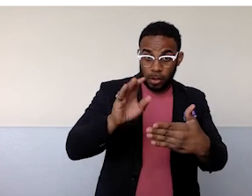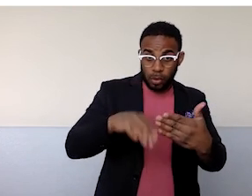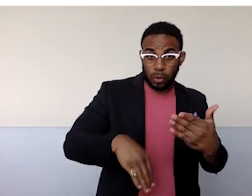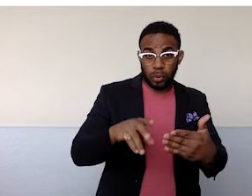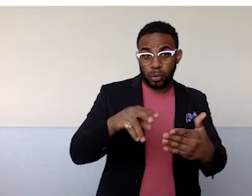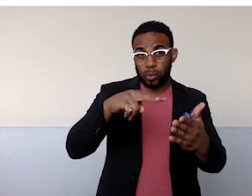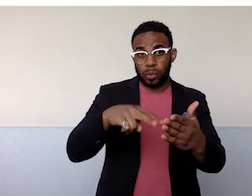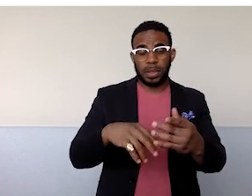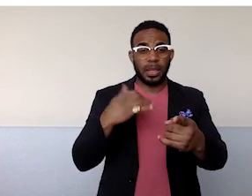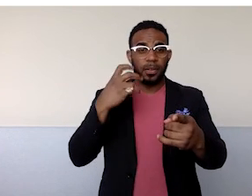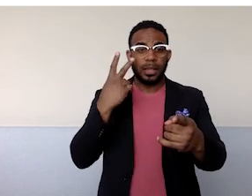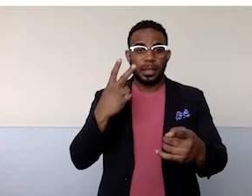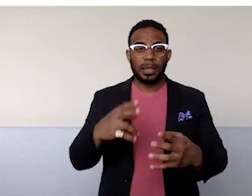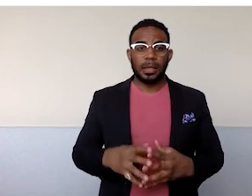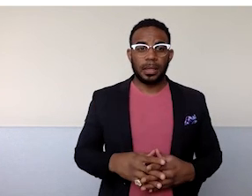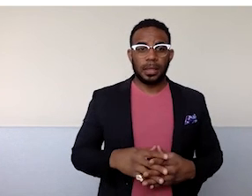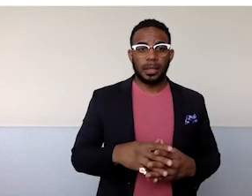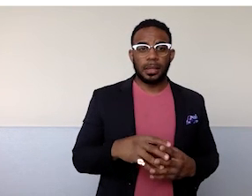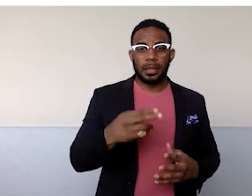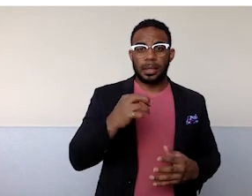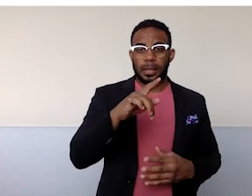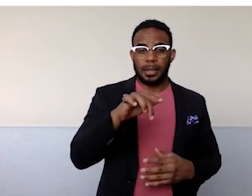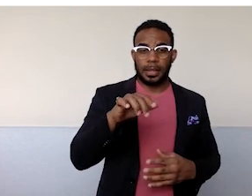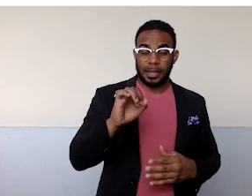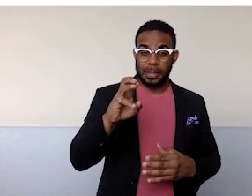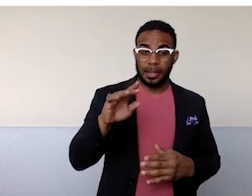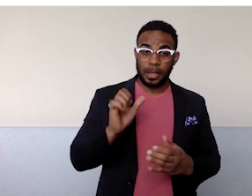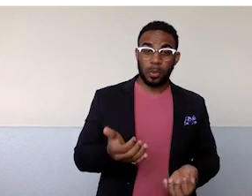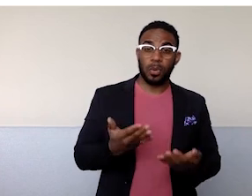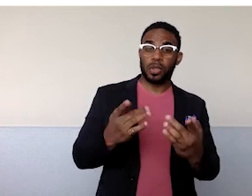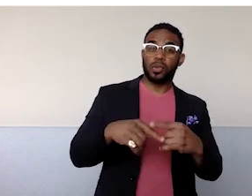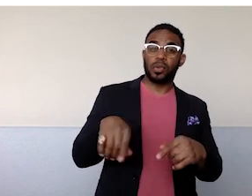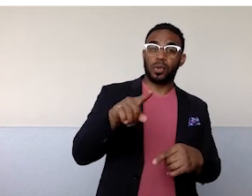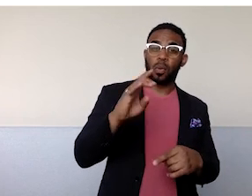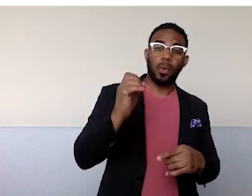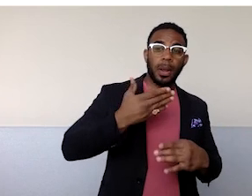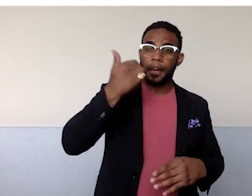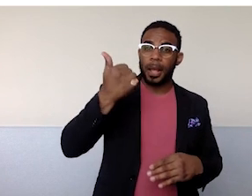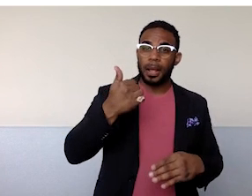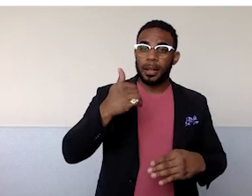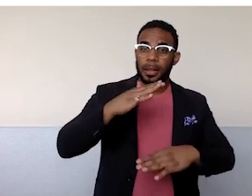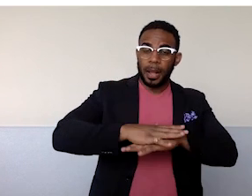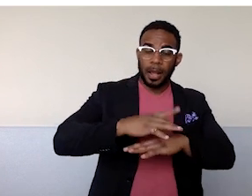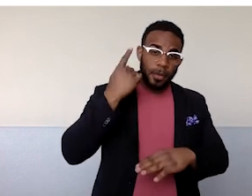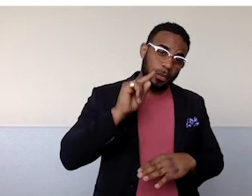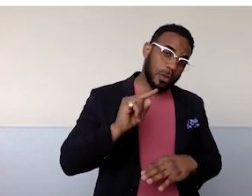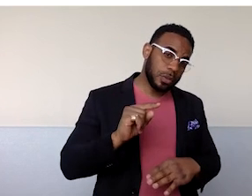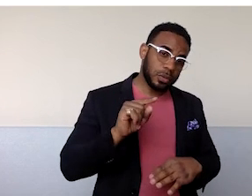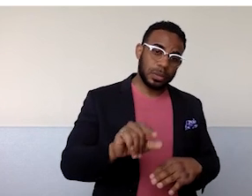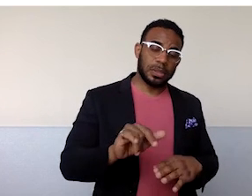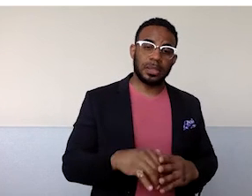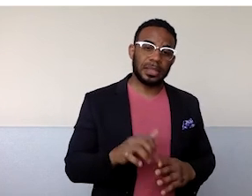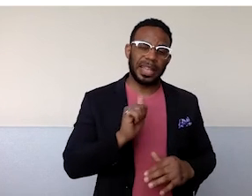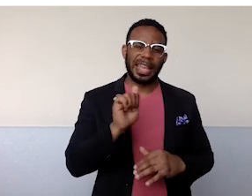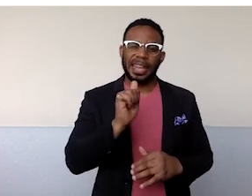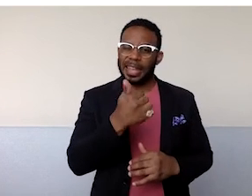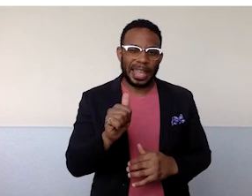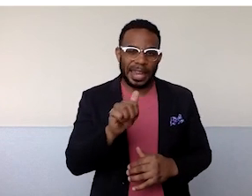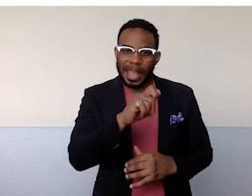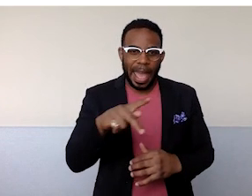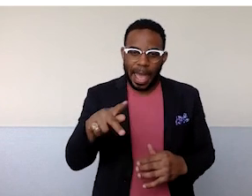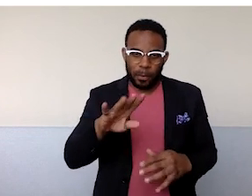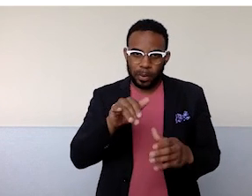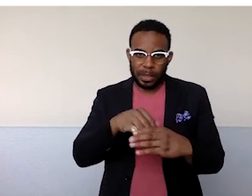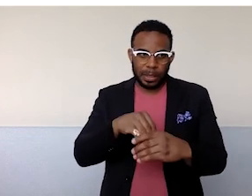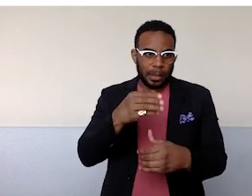we've seen that Headless CMS can present to you one of the best platforms for building cross-platform applications, whether